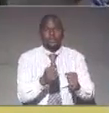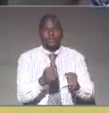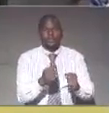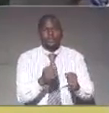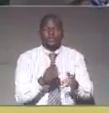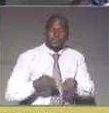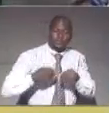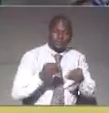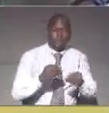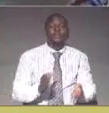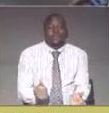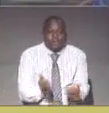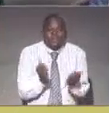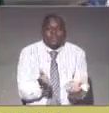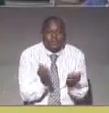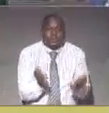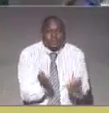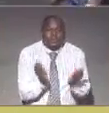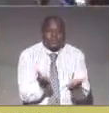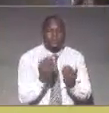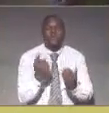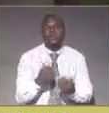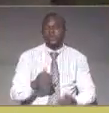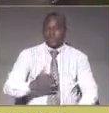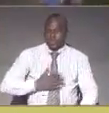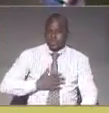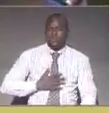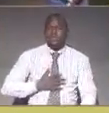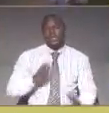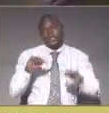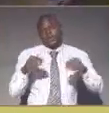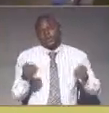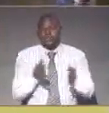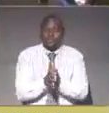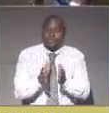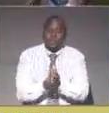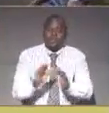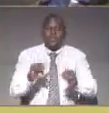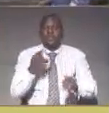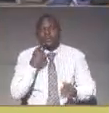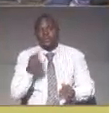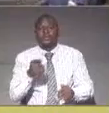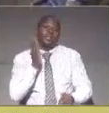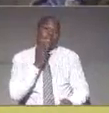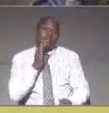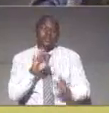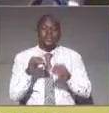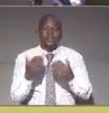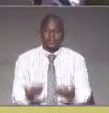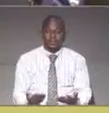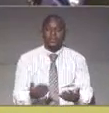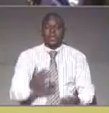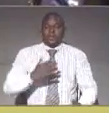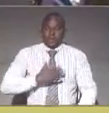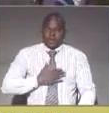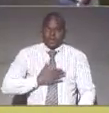to give him courage. You know, we are the owners of the, I don't know how I can interpret that in English, but we